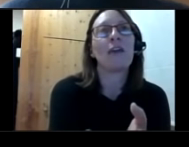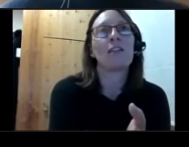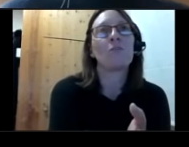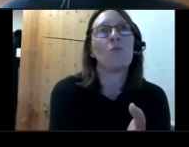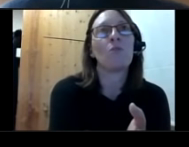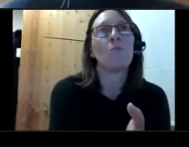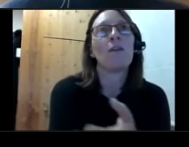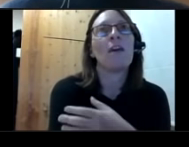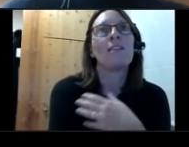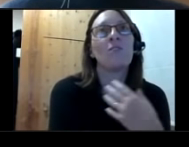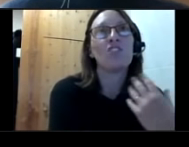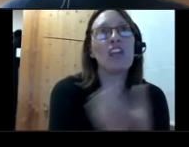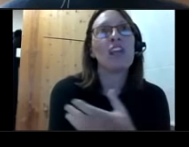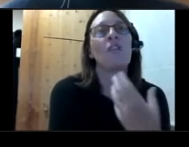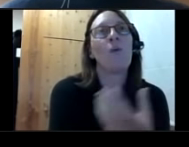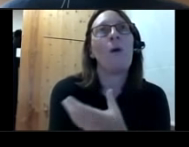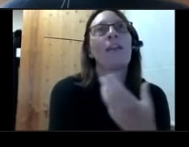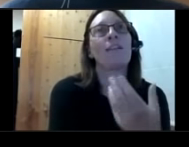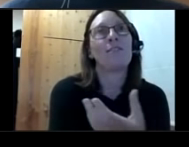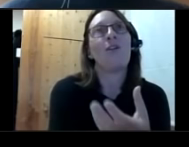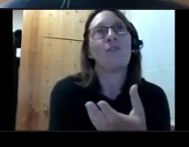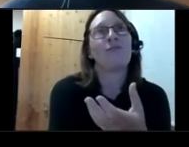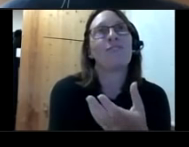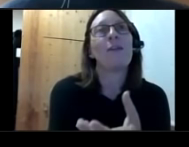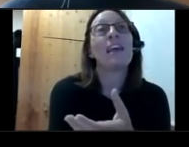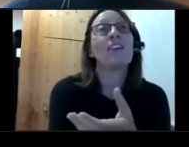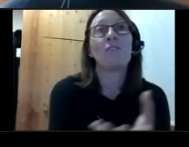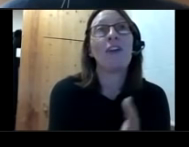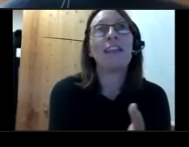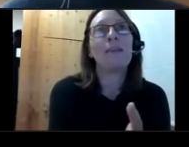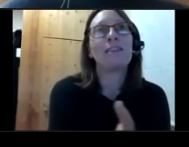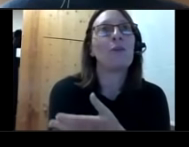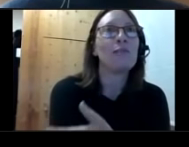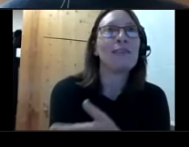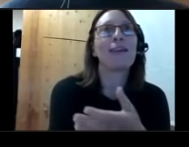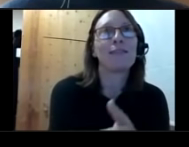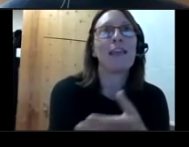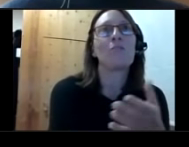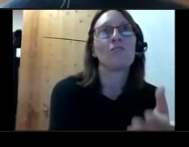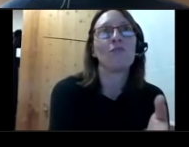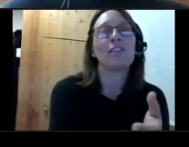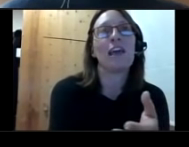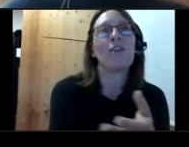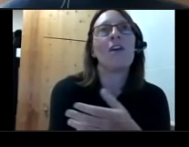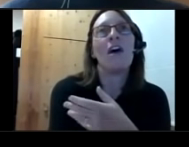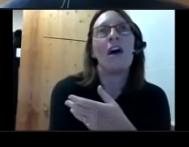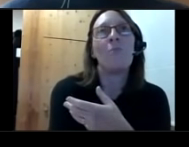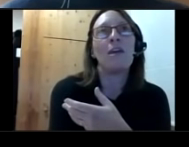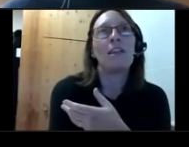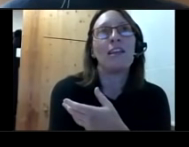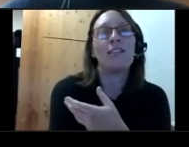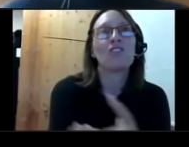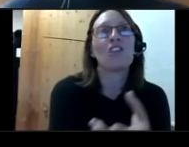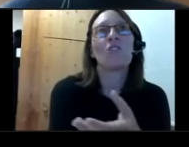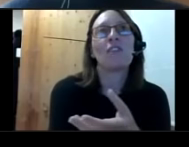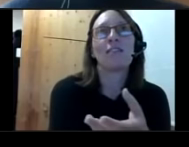how they're going to support them. So it's a general awareness of the limitations of any media, whether it's text, images, or video. And